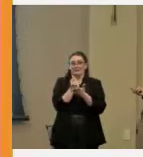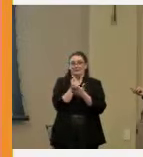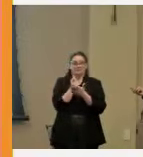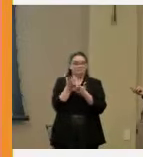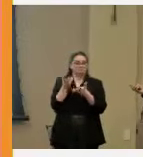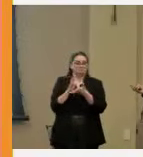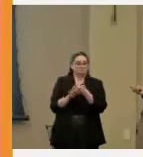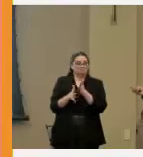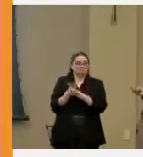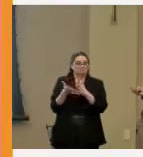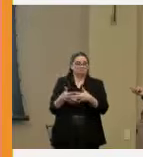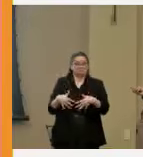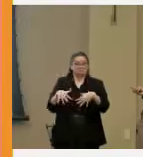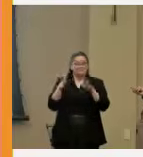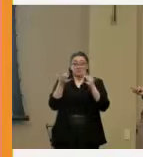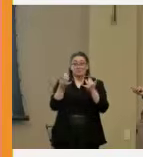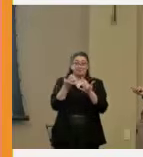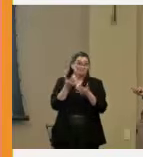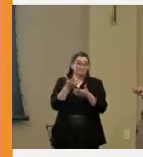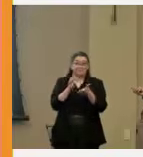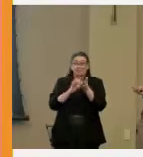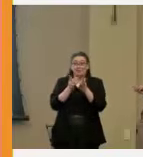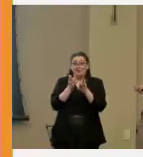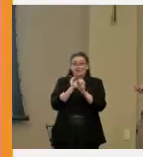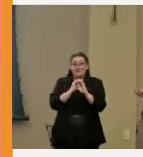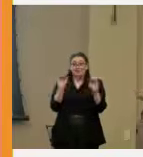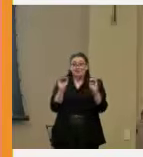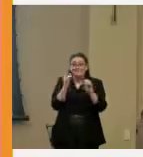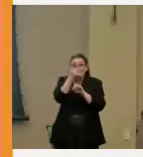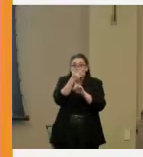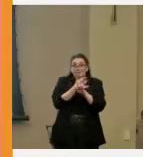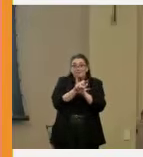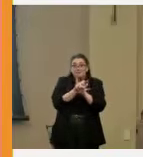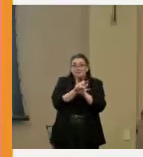therapies, and therefore they were drug-free for 8 months. So this was